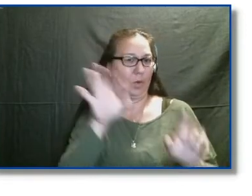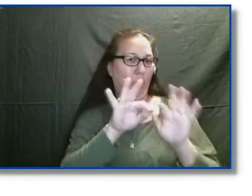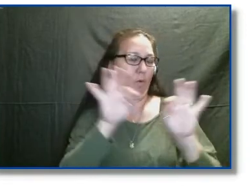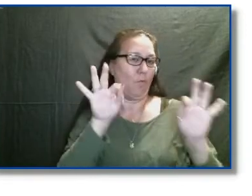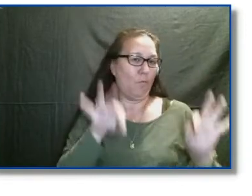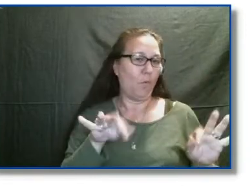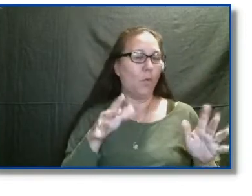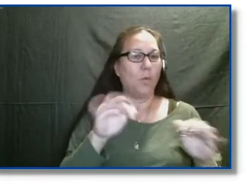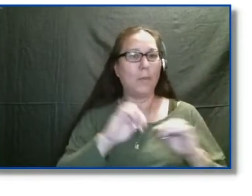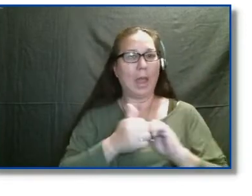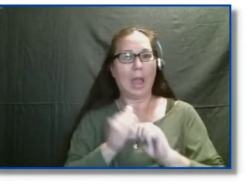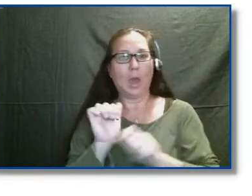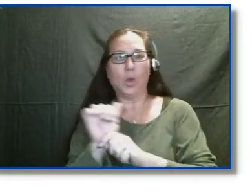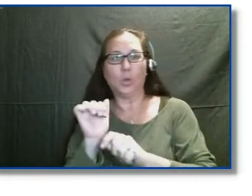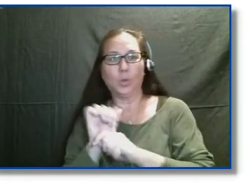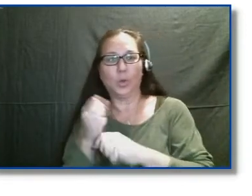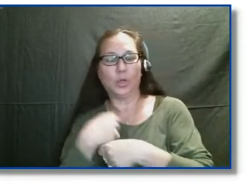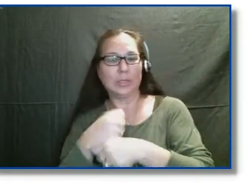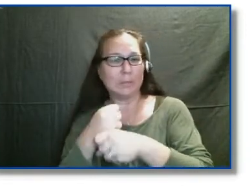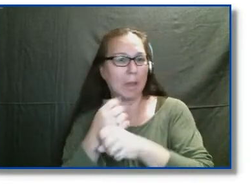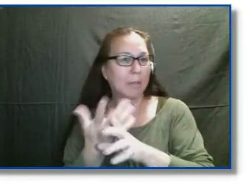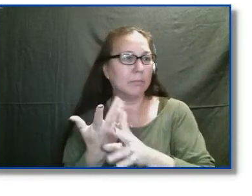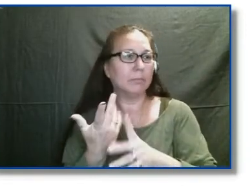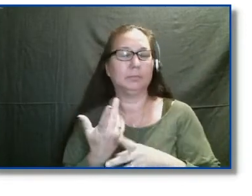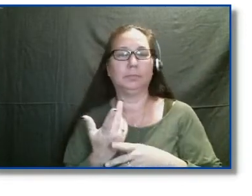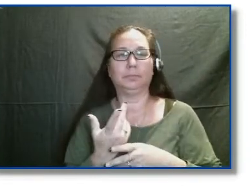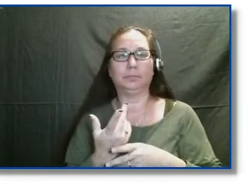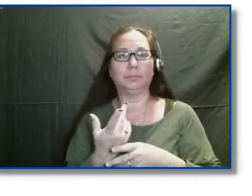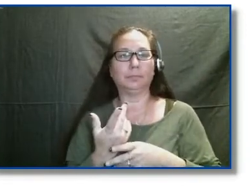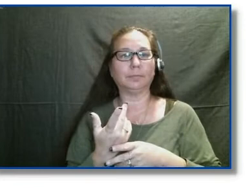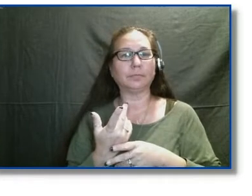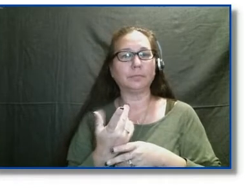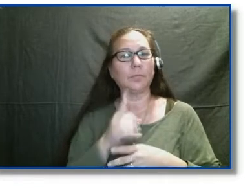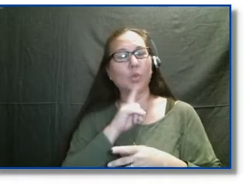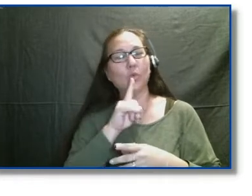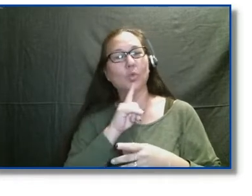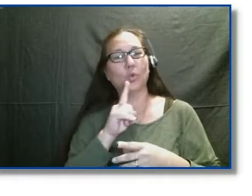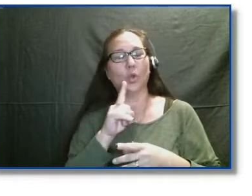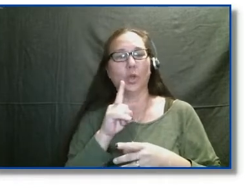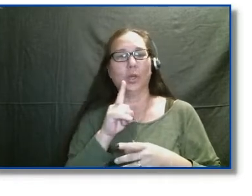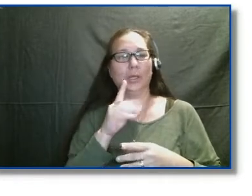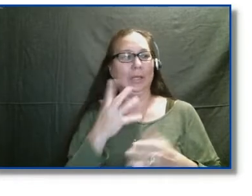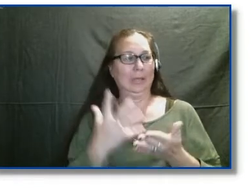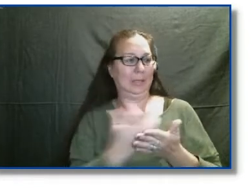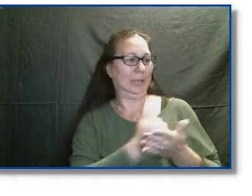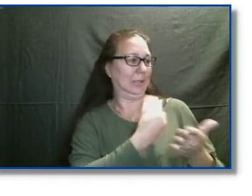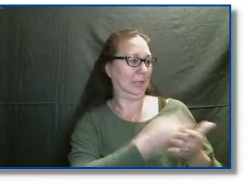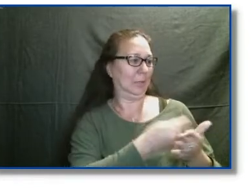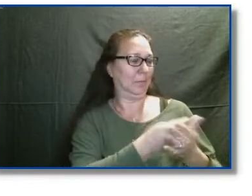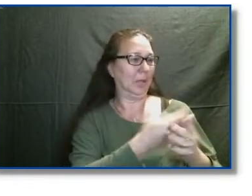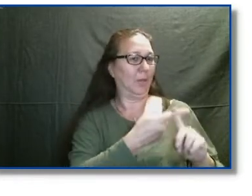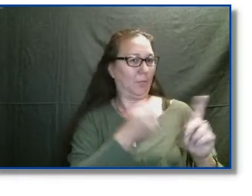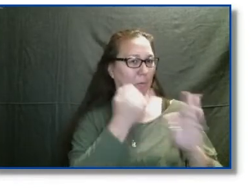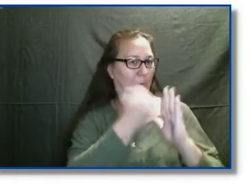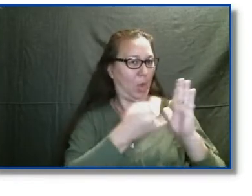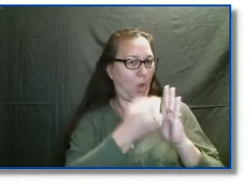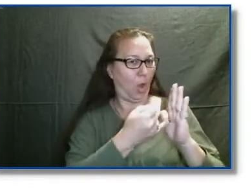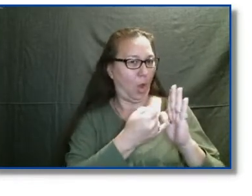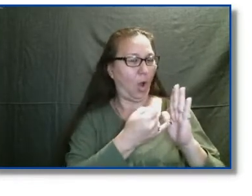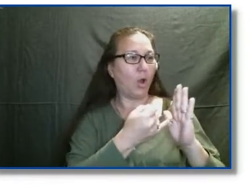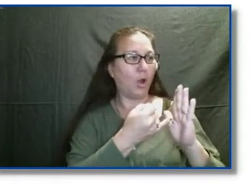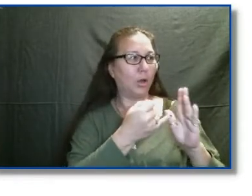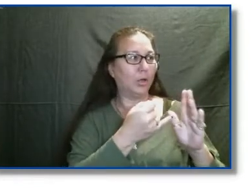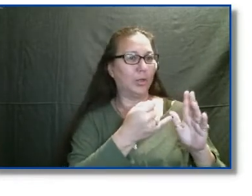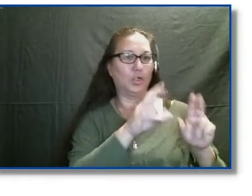are made and function, and to essentially to siphon off the money from the art market and to redistribute it among